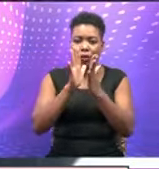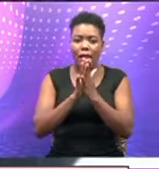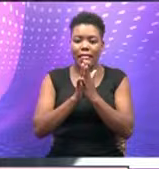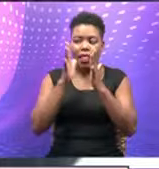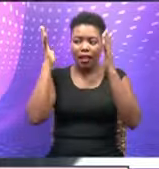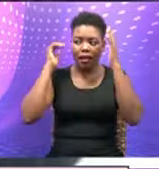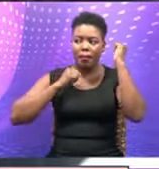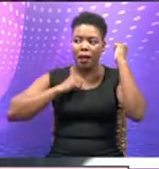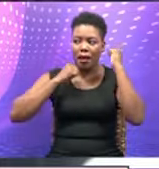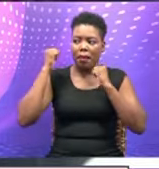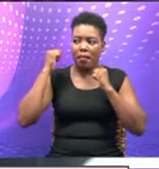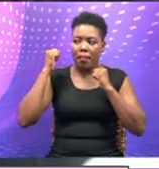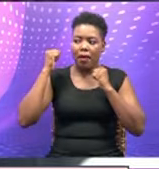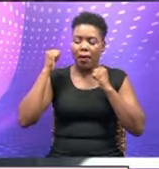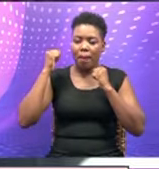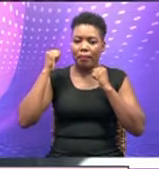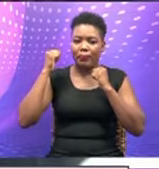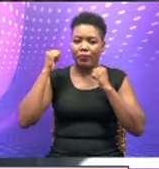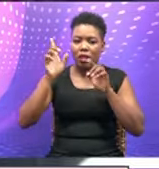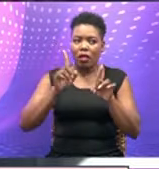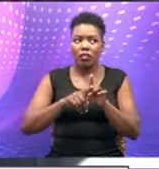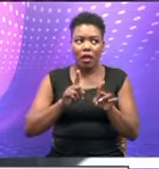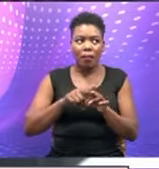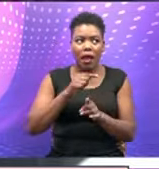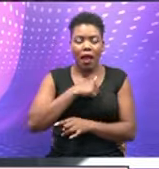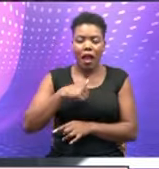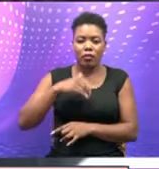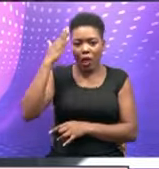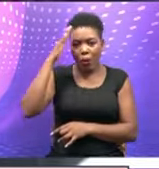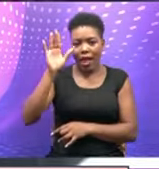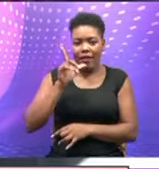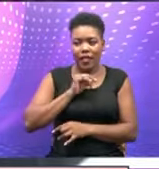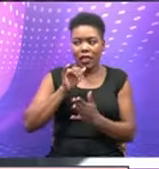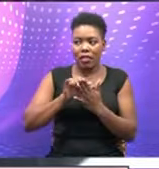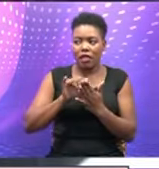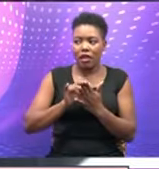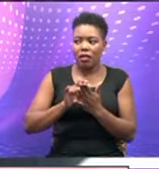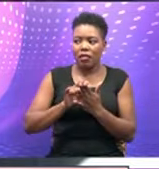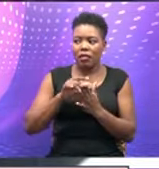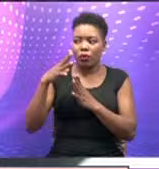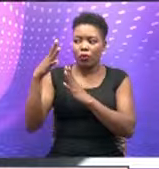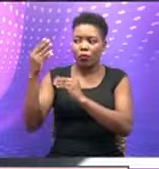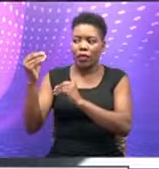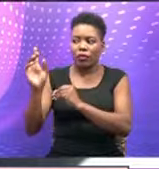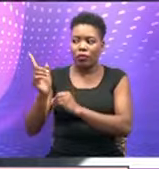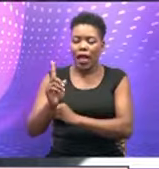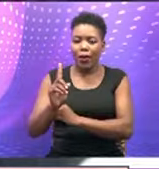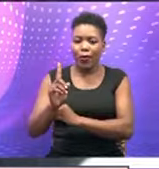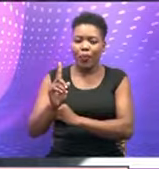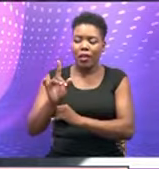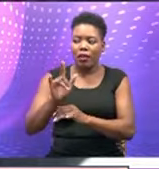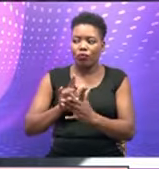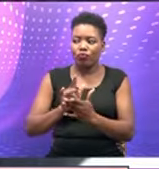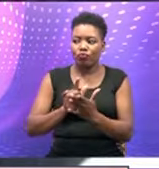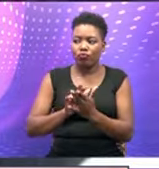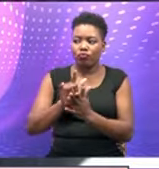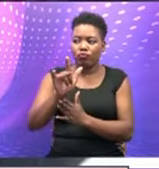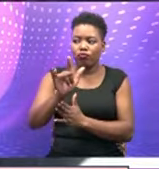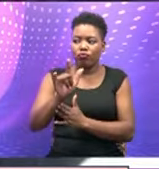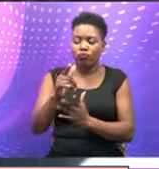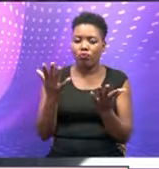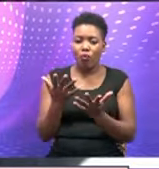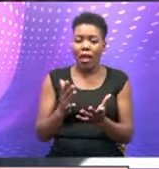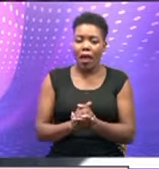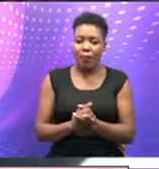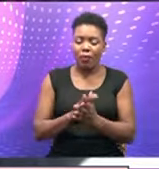Force, and we are also aware that he left Nairobi yesterday for a safari to